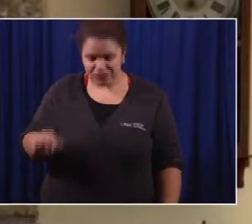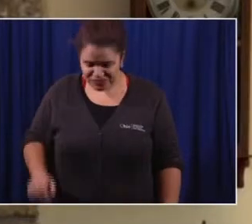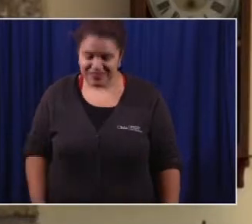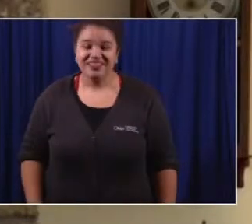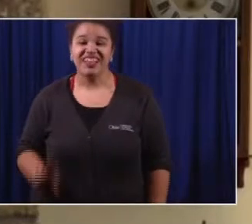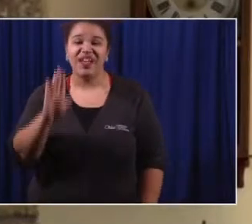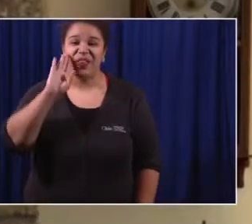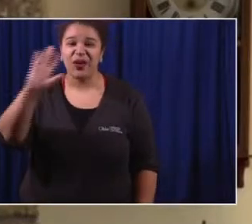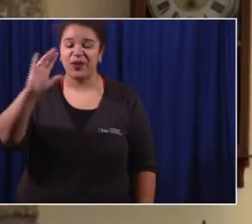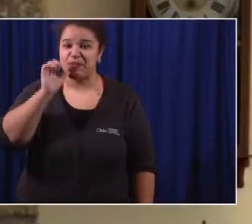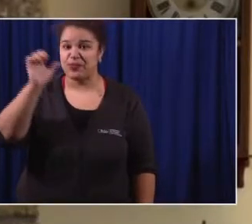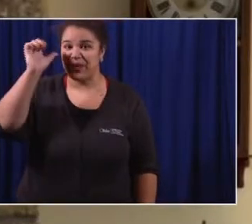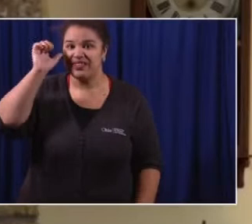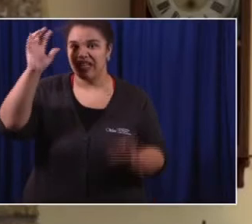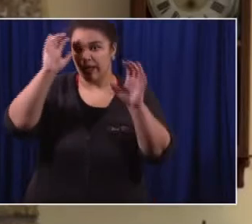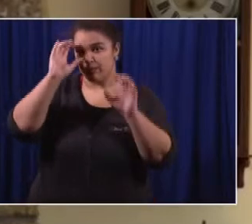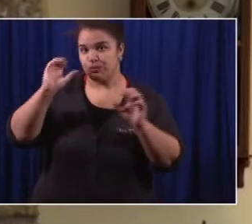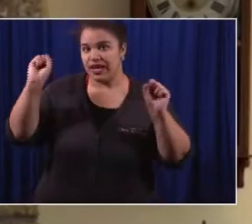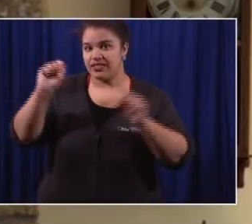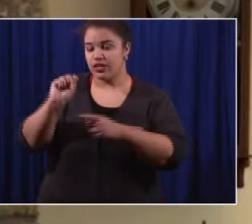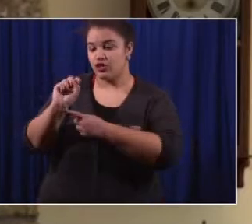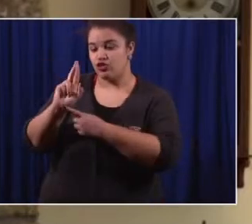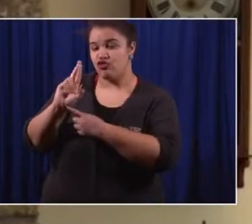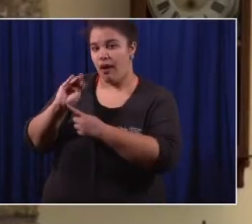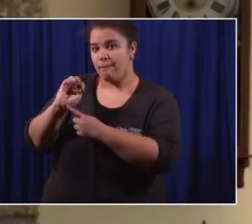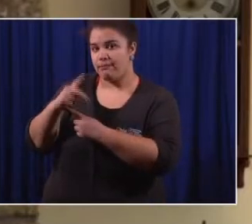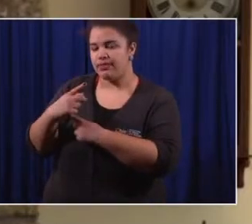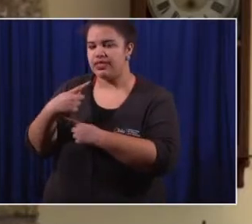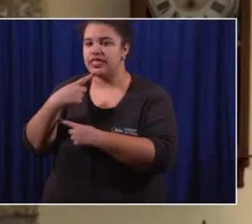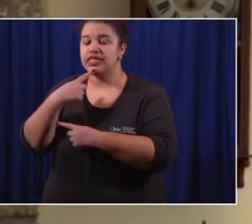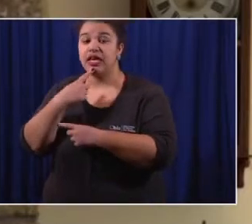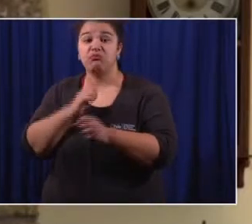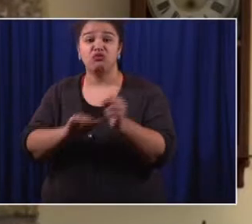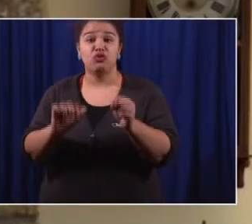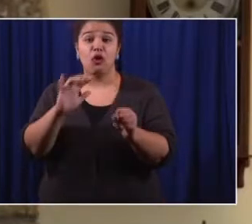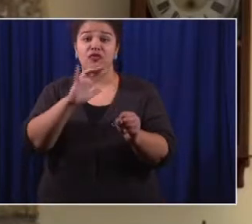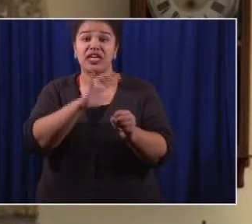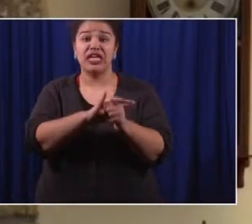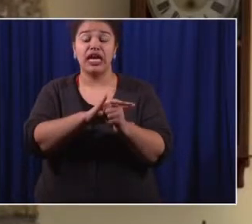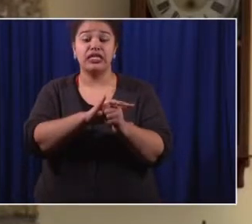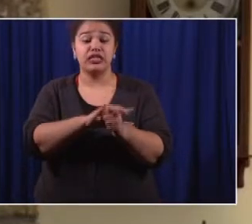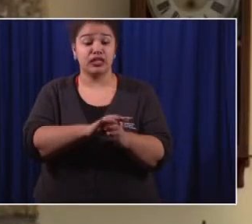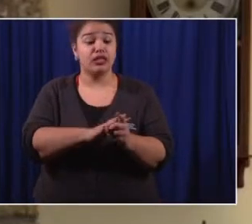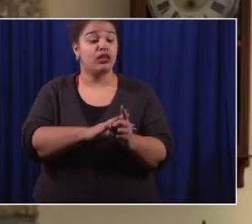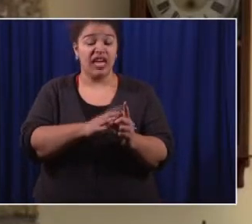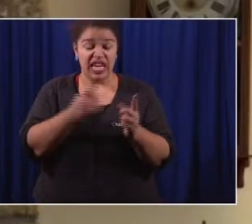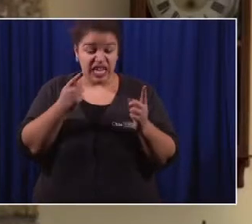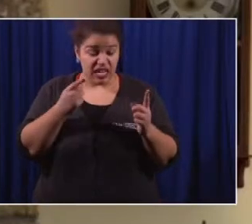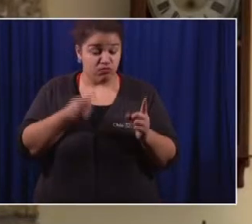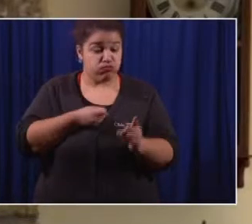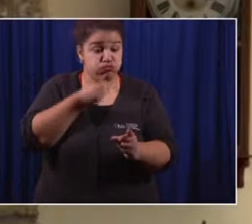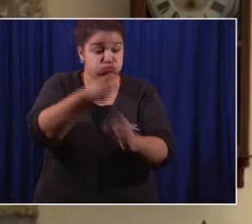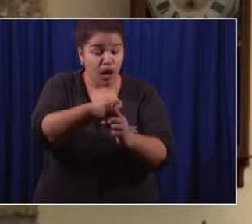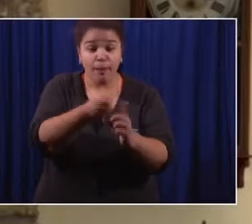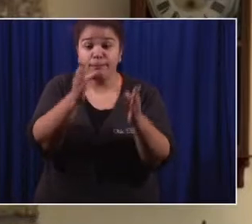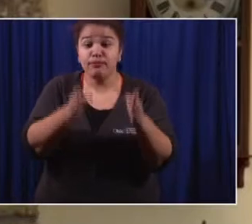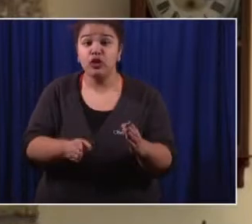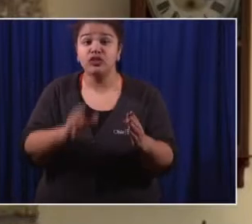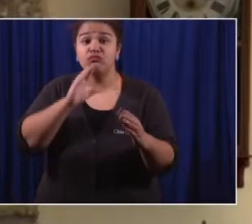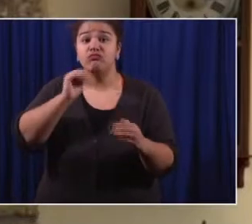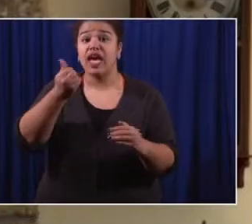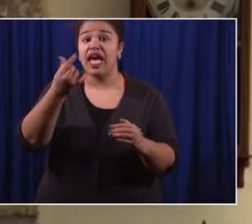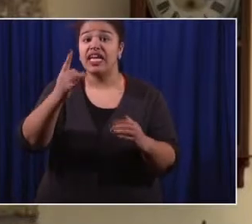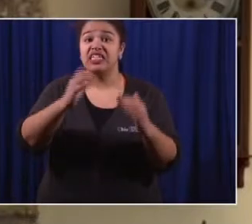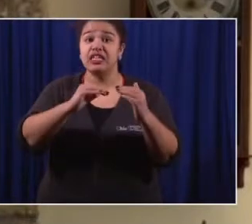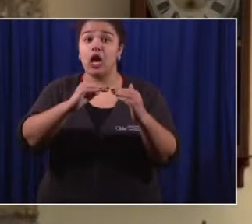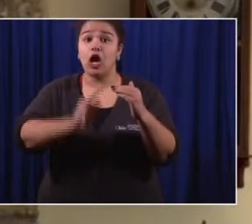Yesterday, President Trump said that COVID-19 affects virtually nobody under the age of 18. So I guess my questions are,